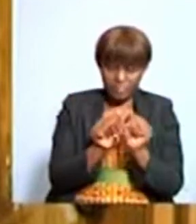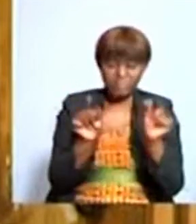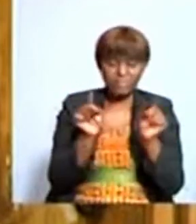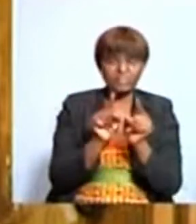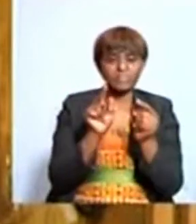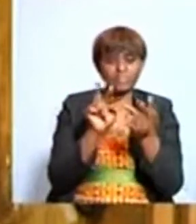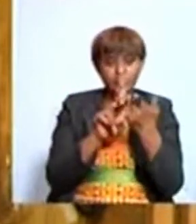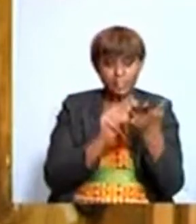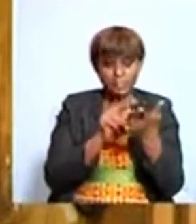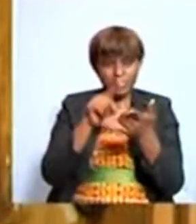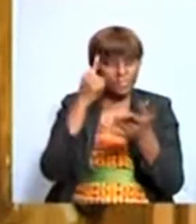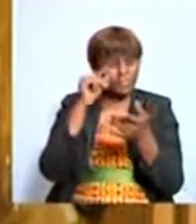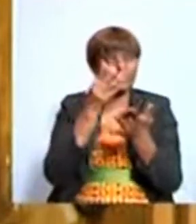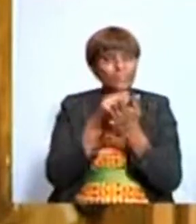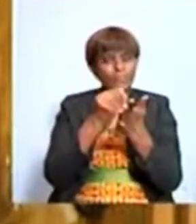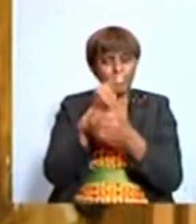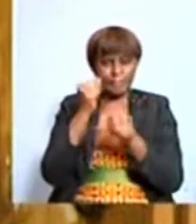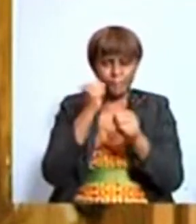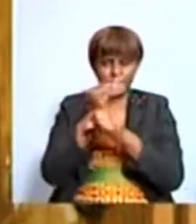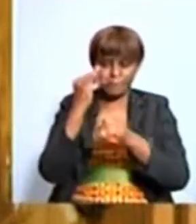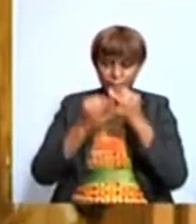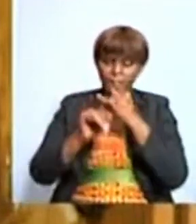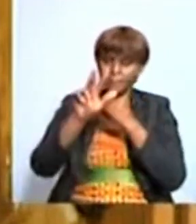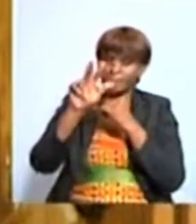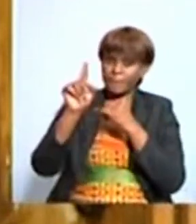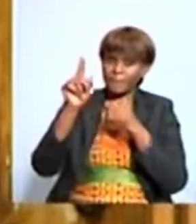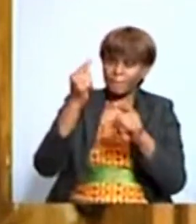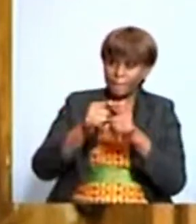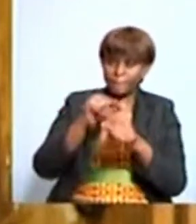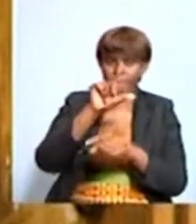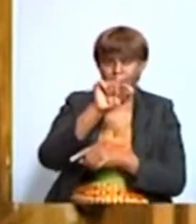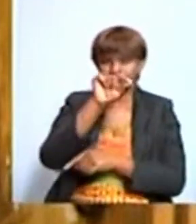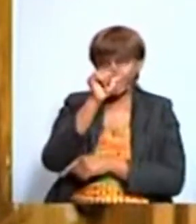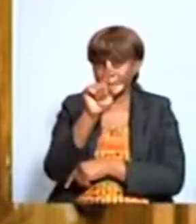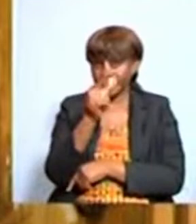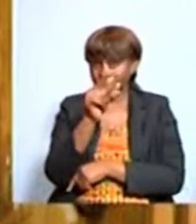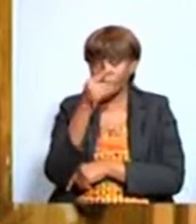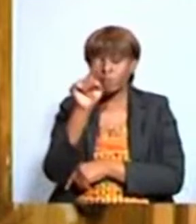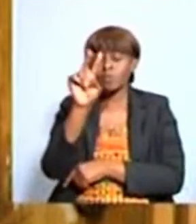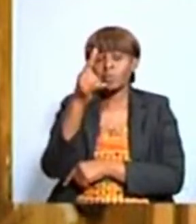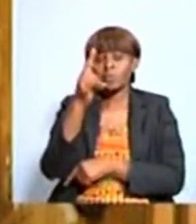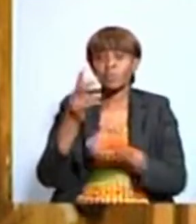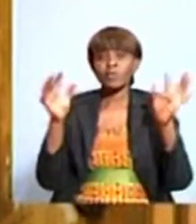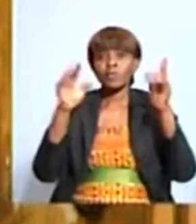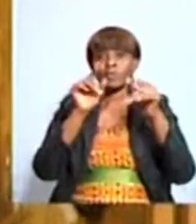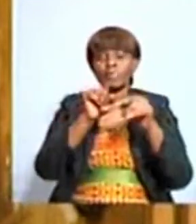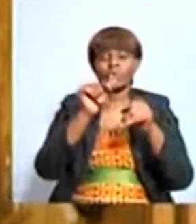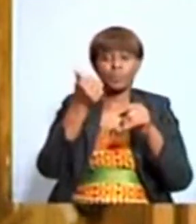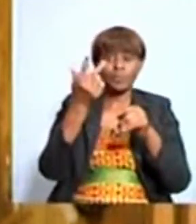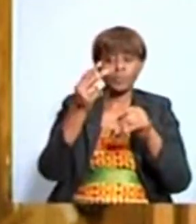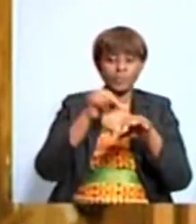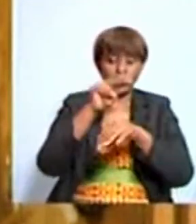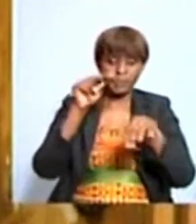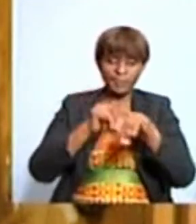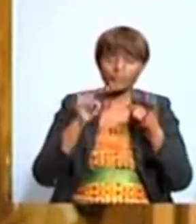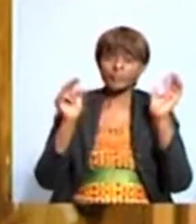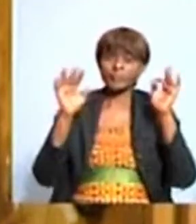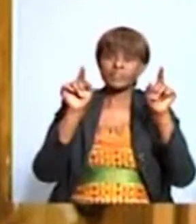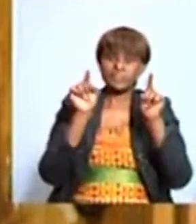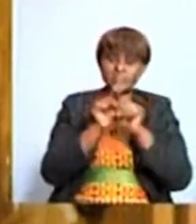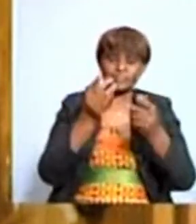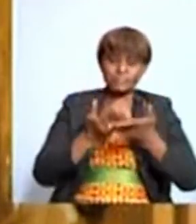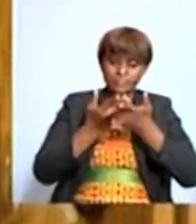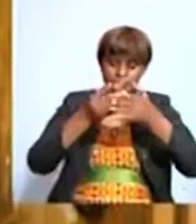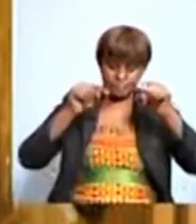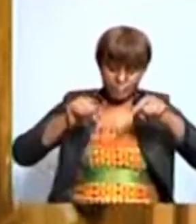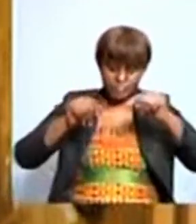of the Republic for the financial year ended 31st December 2021 for the second session of the 13th National Assembly laid